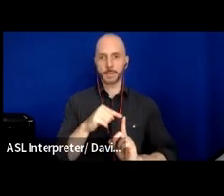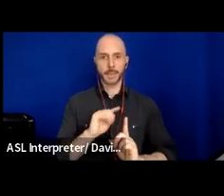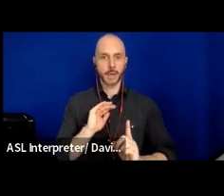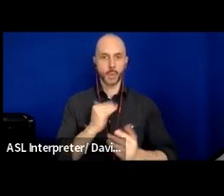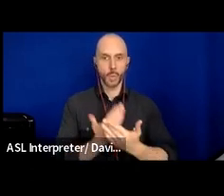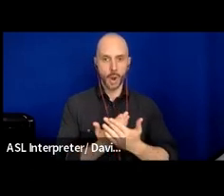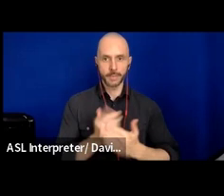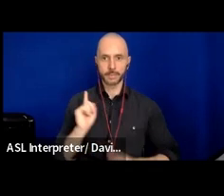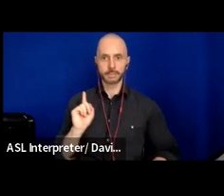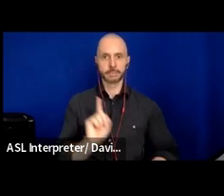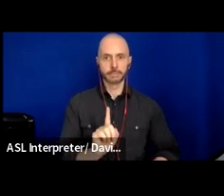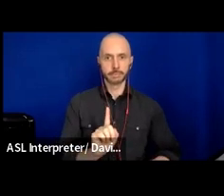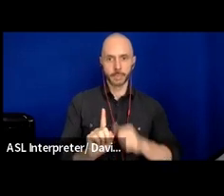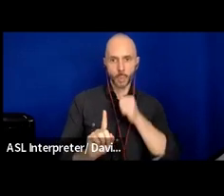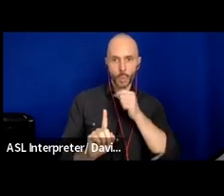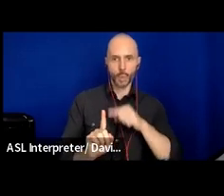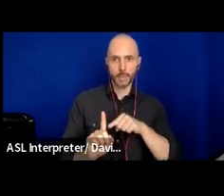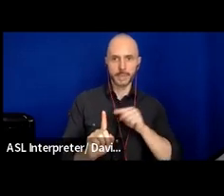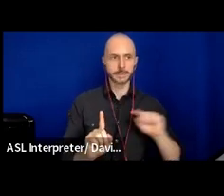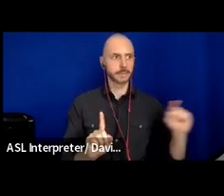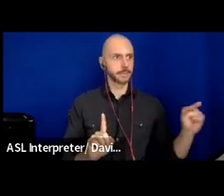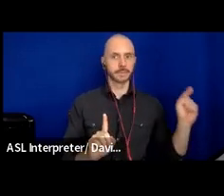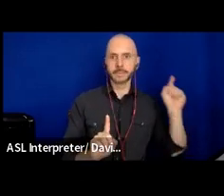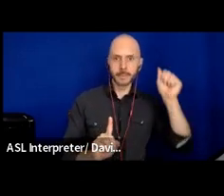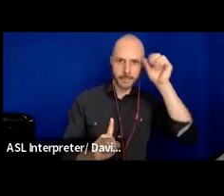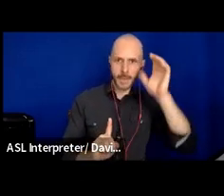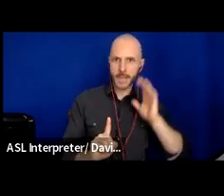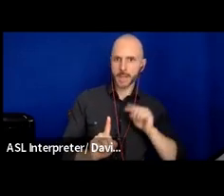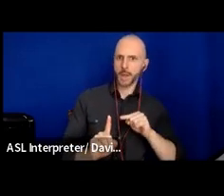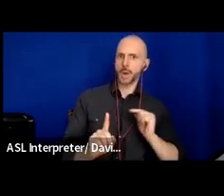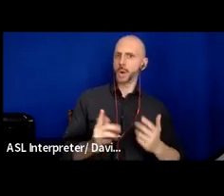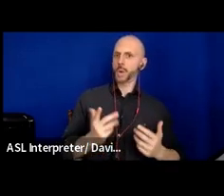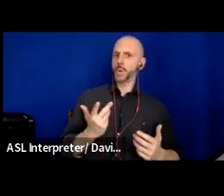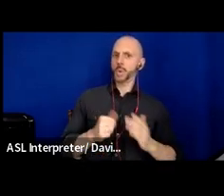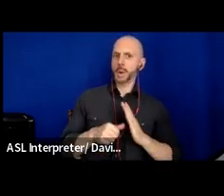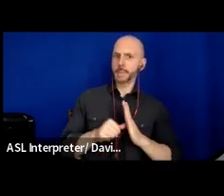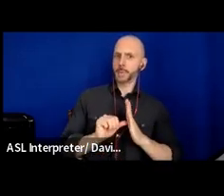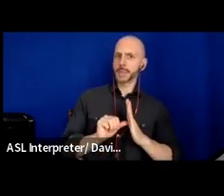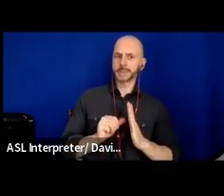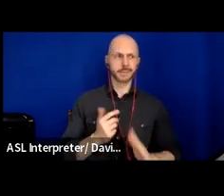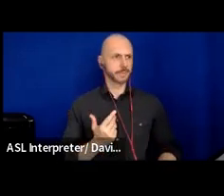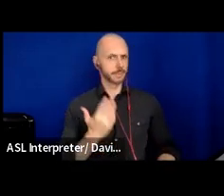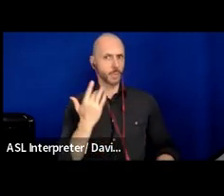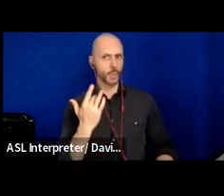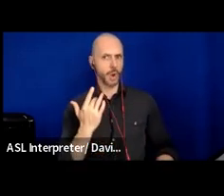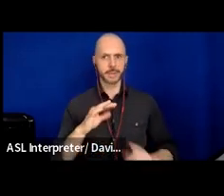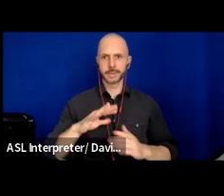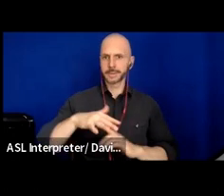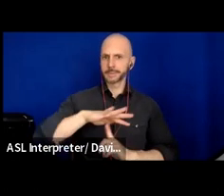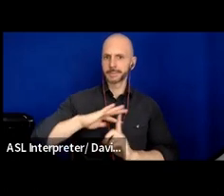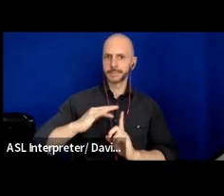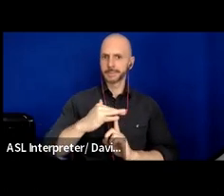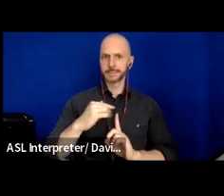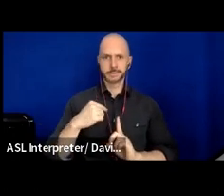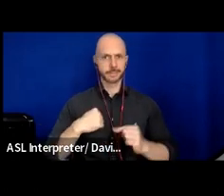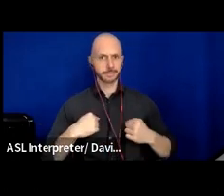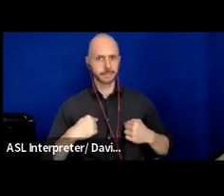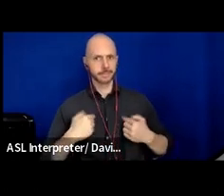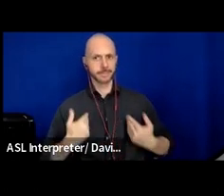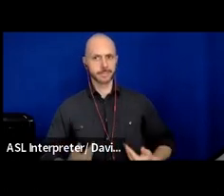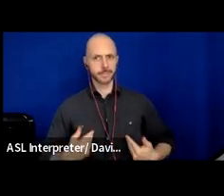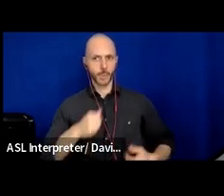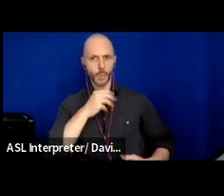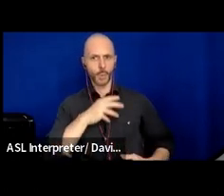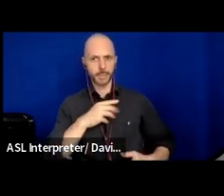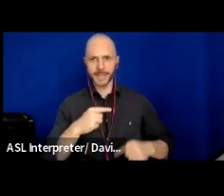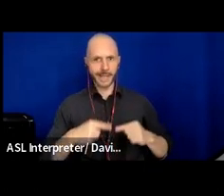feedback as well, right? And so those are some examples of how it can land in certain contexts, in certain kinds of offensive ways for